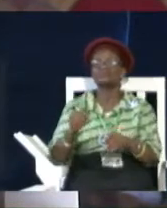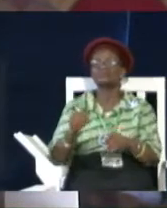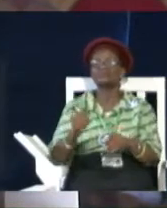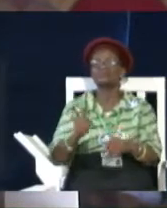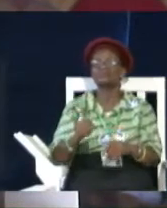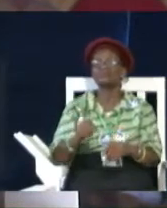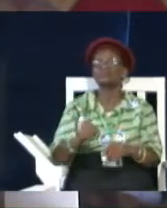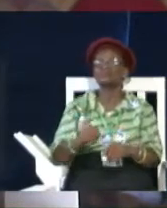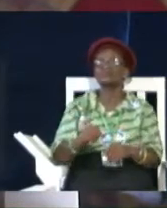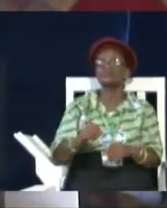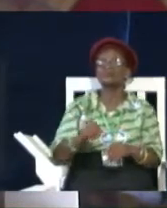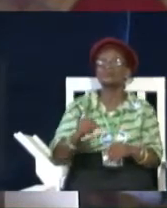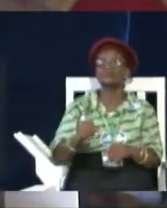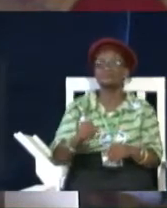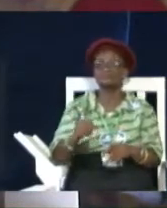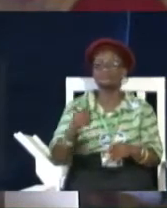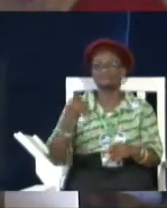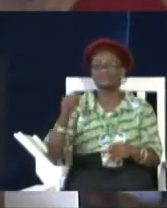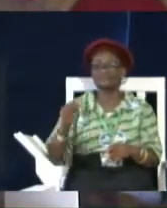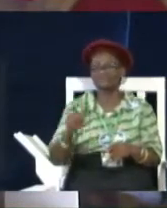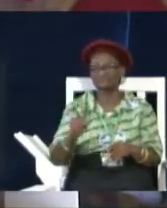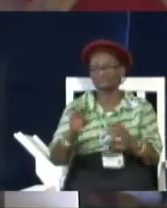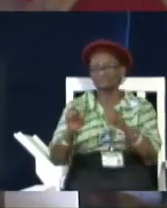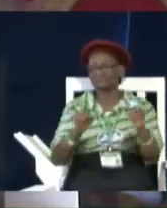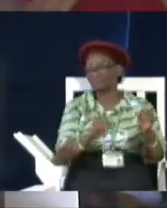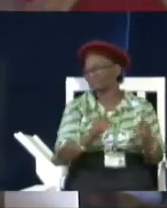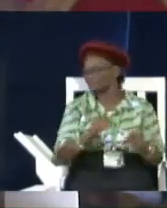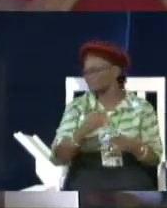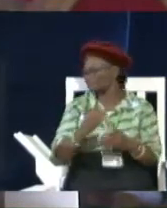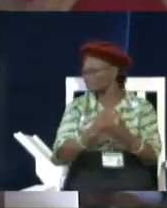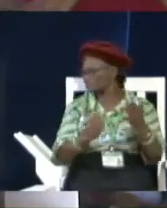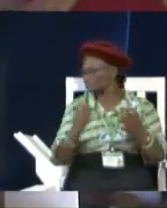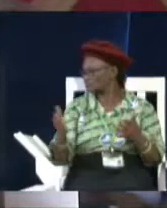something aside for God's use.